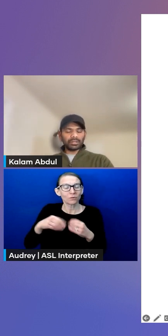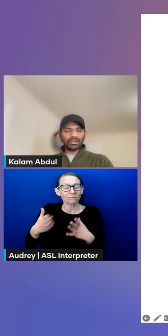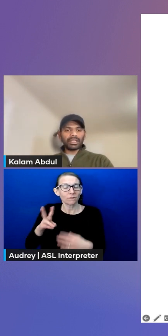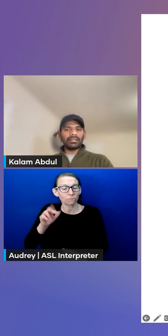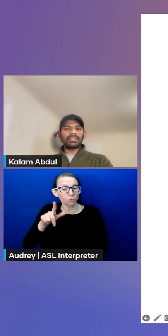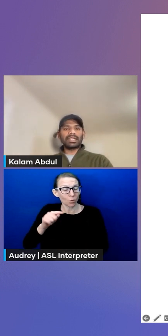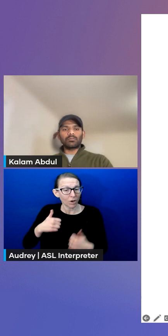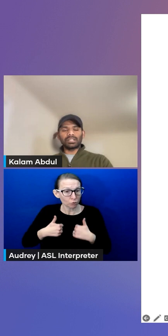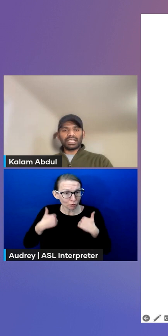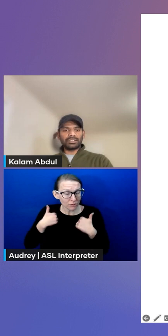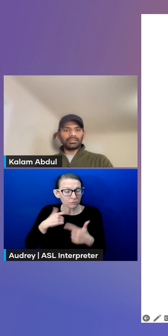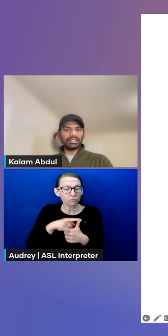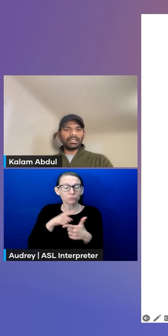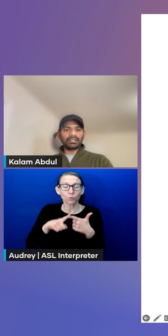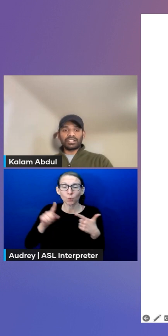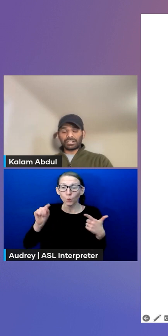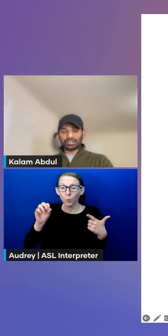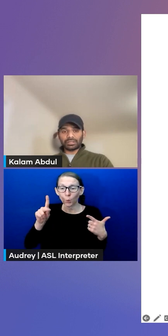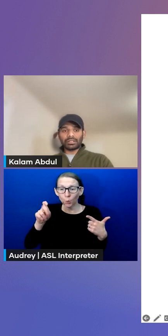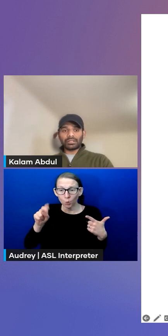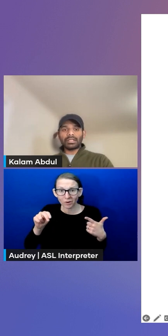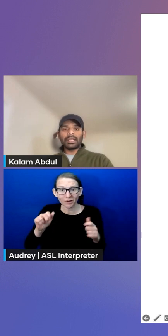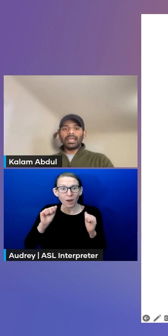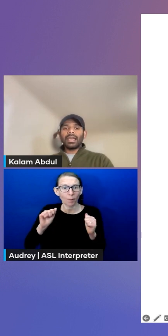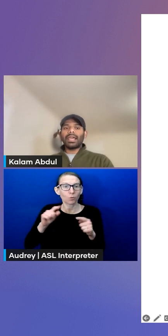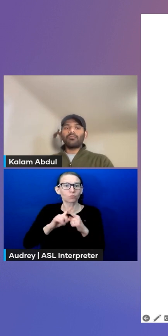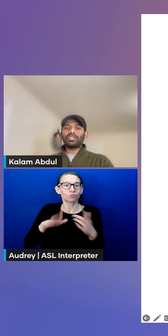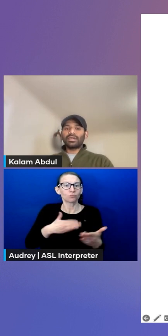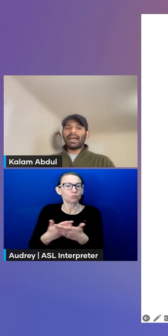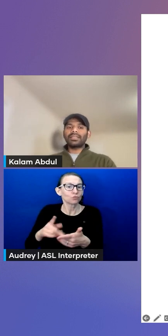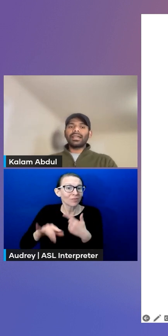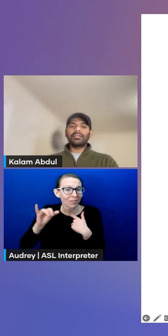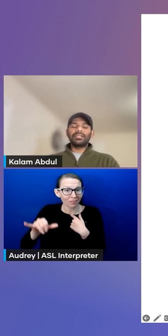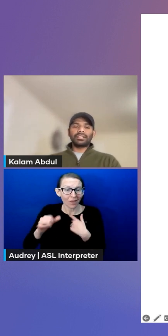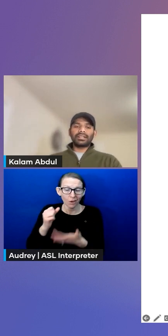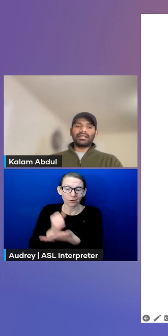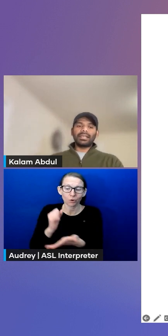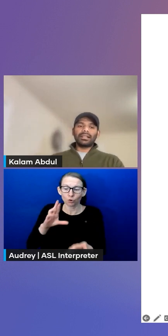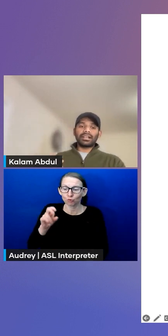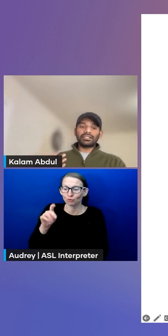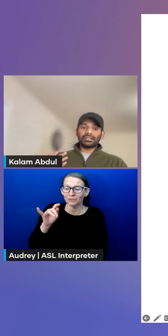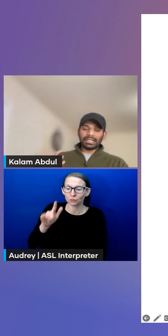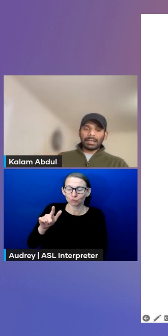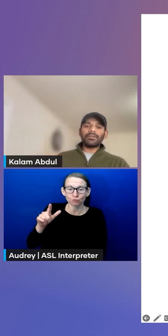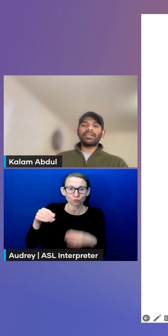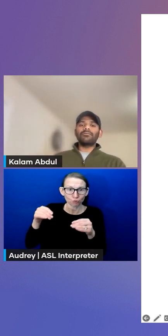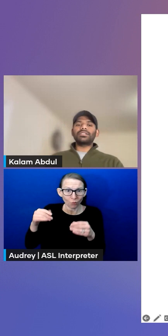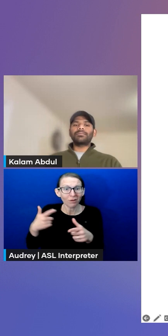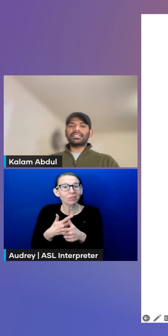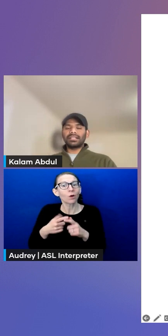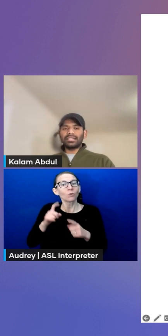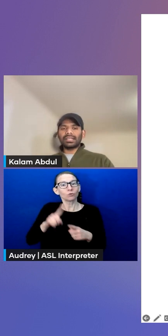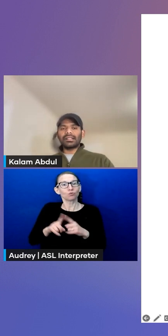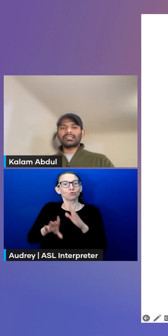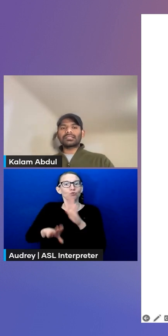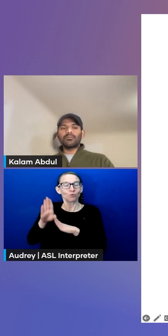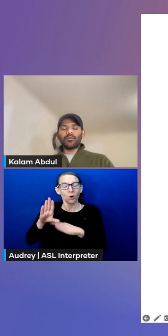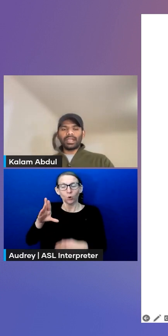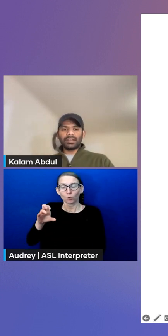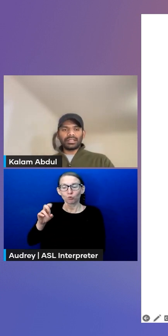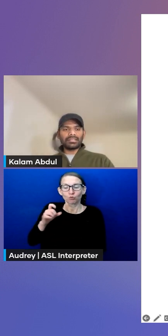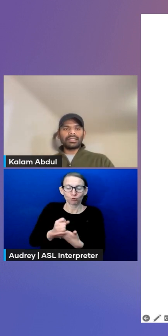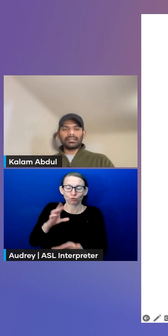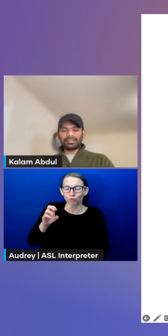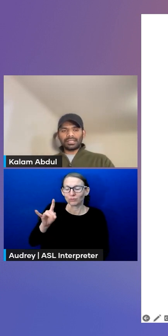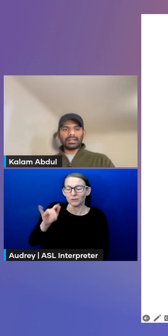provide the token that will get you the credential store. And once you have that, you need to create a credentials library, which basically tells